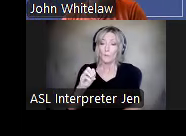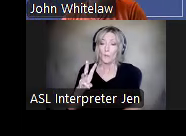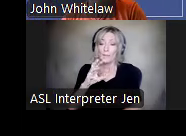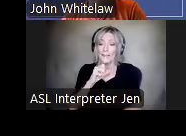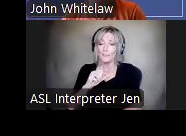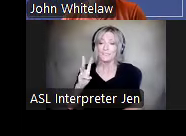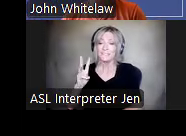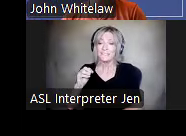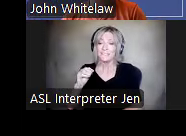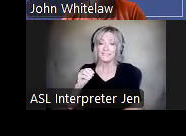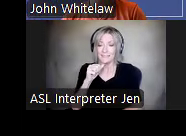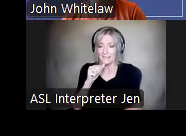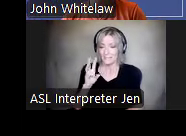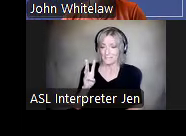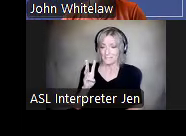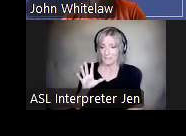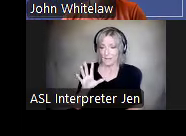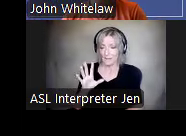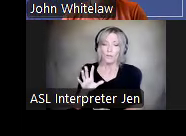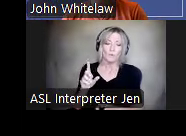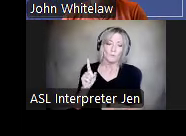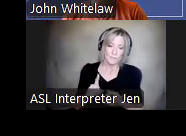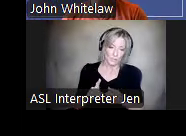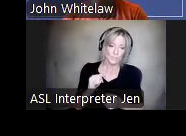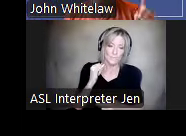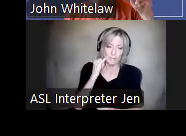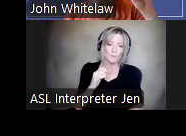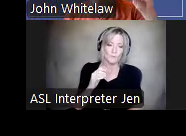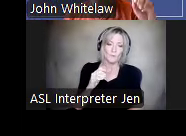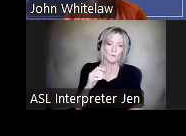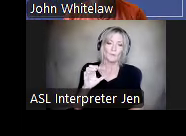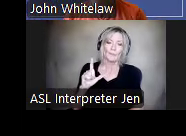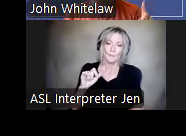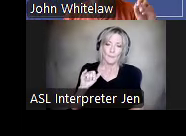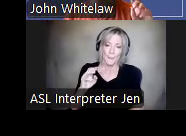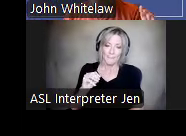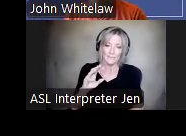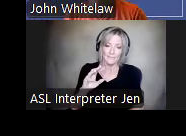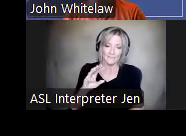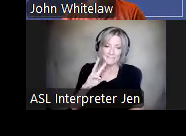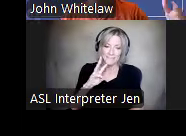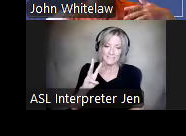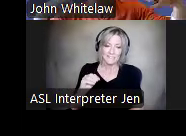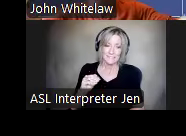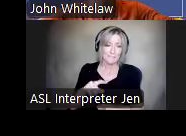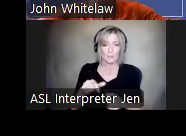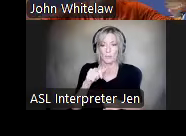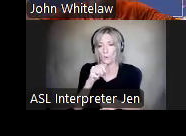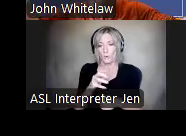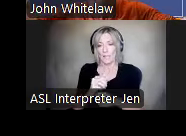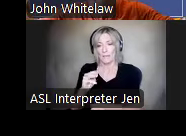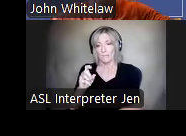age 65? There's a reduction if you claim it at 60. Also, you don't get Medicare until you're 62 anyway, unless you're disabled.